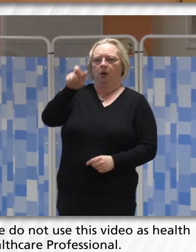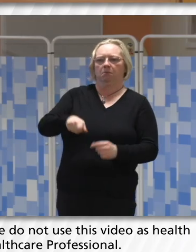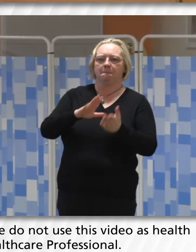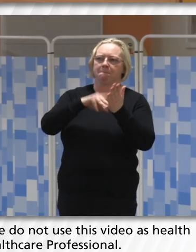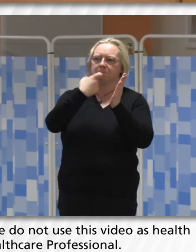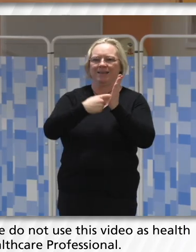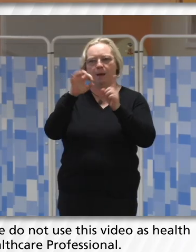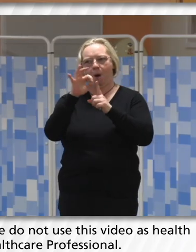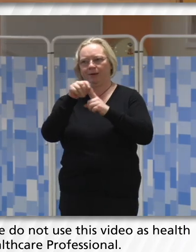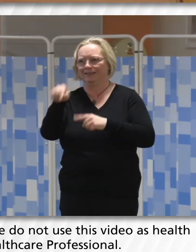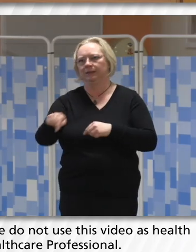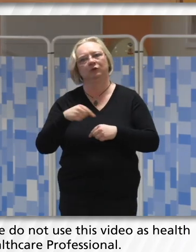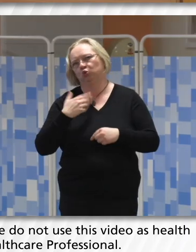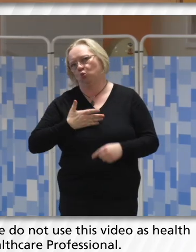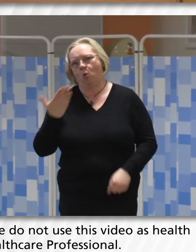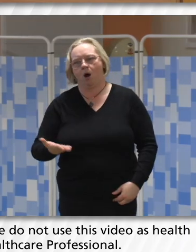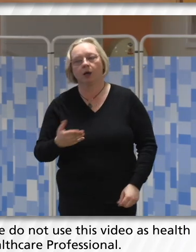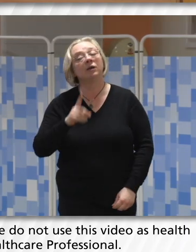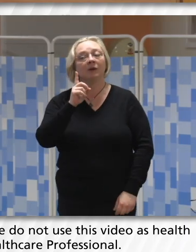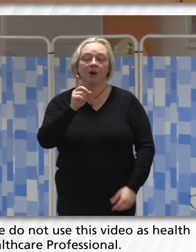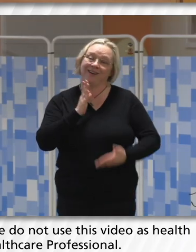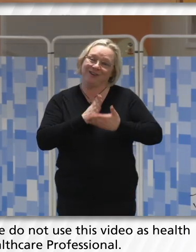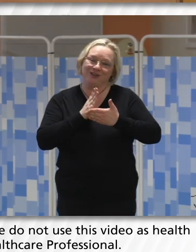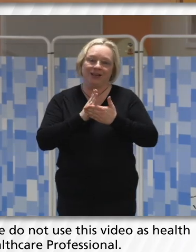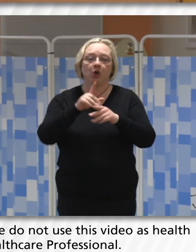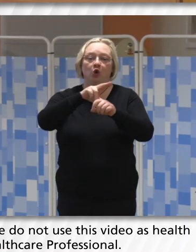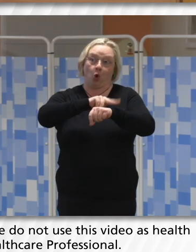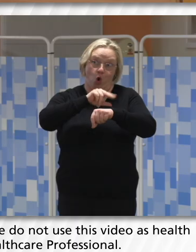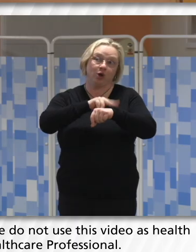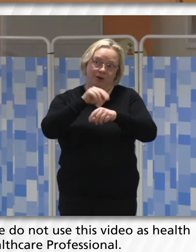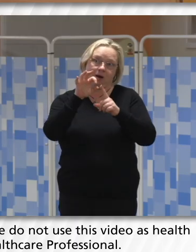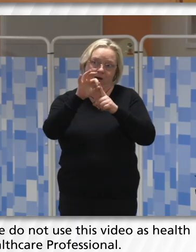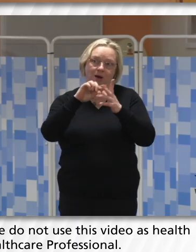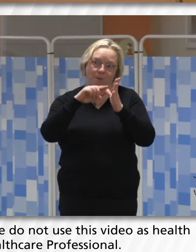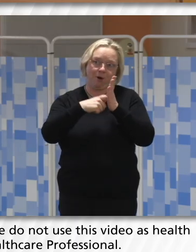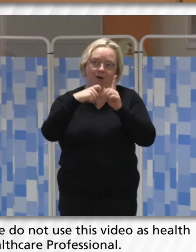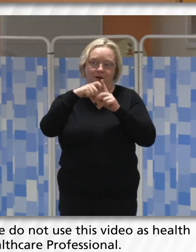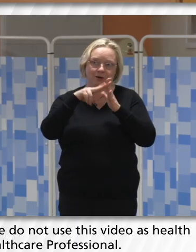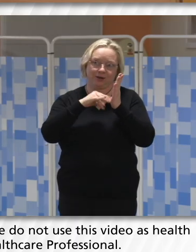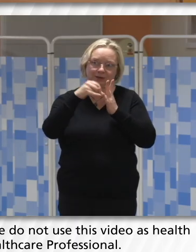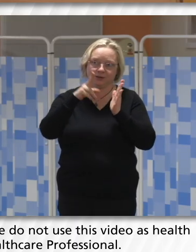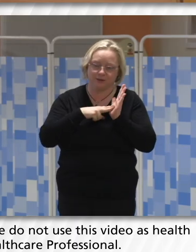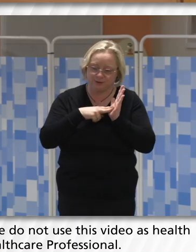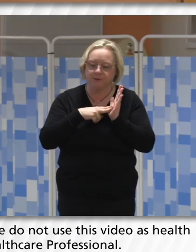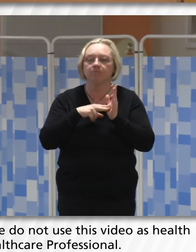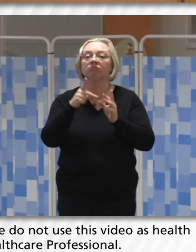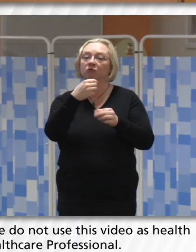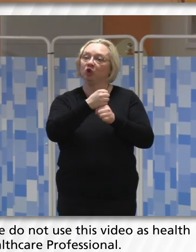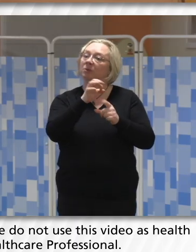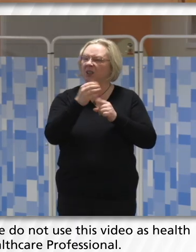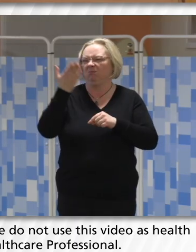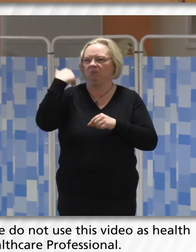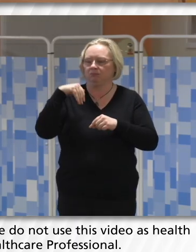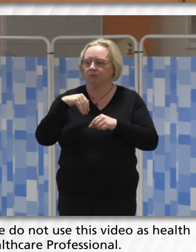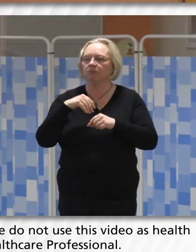diagnosis of Parkinson. But Mr. Parkinson was actually Dr. Parkinson. He was a GP